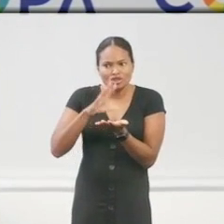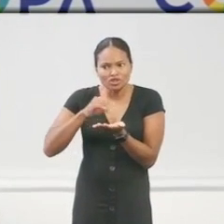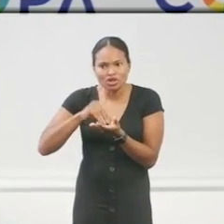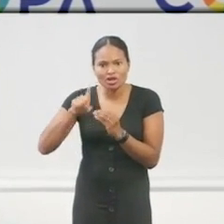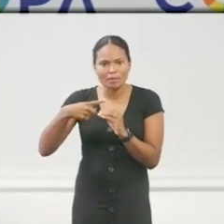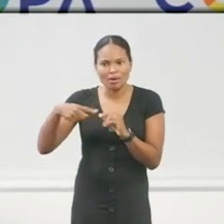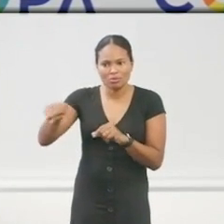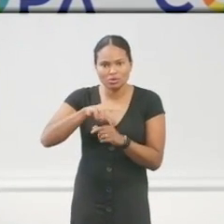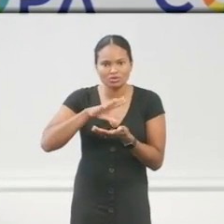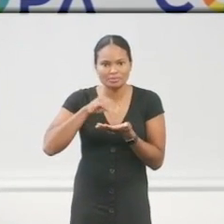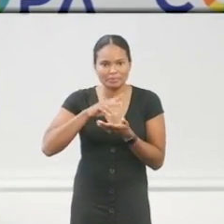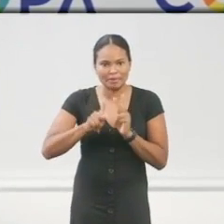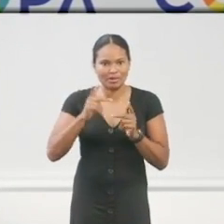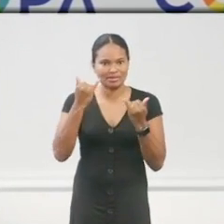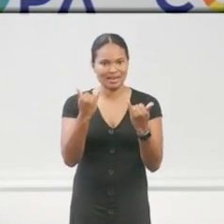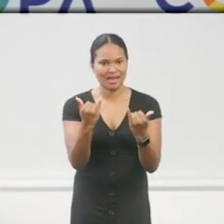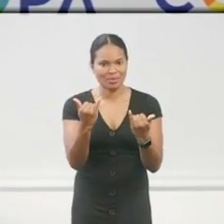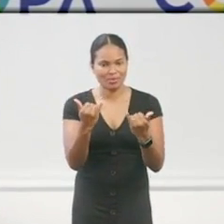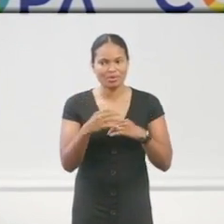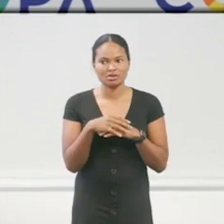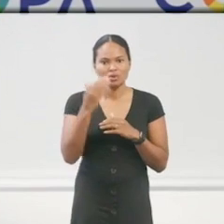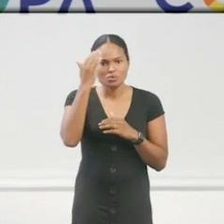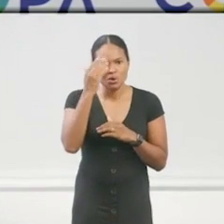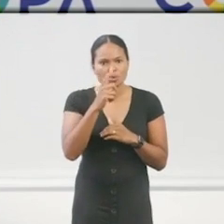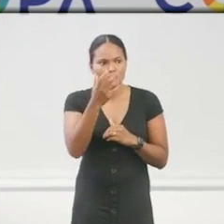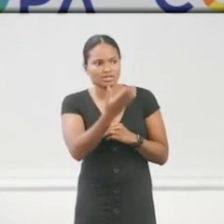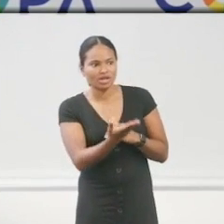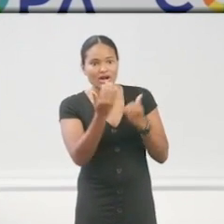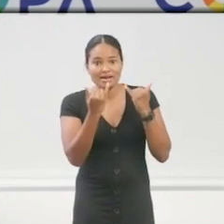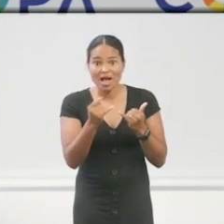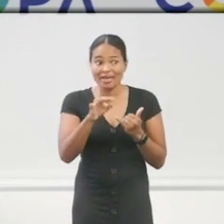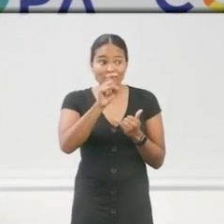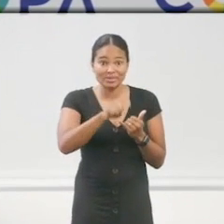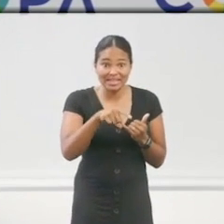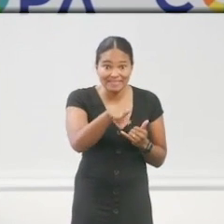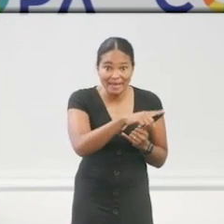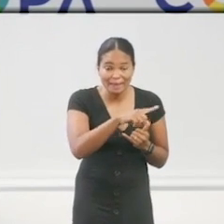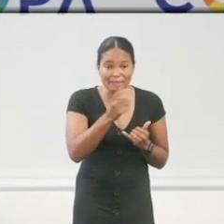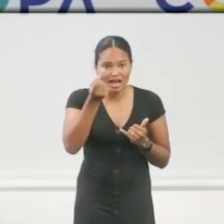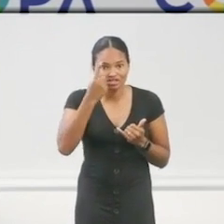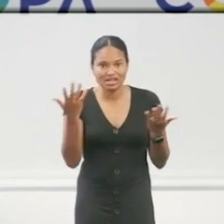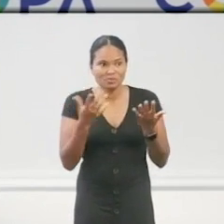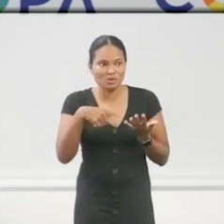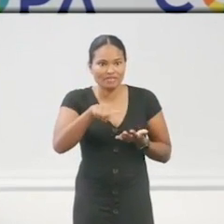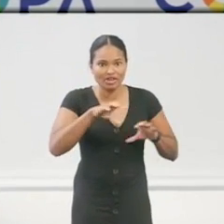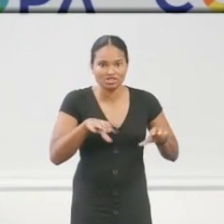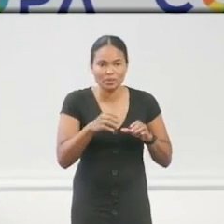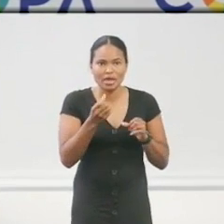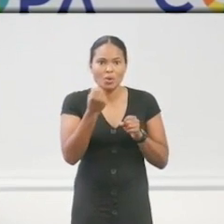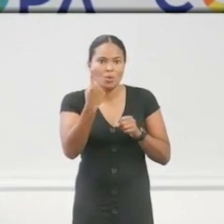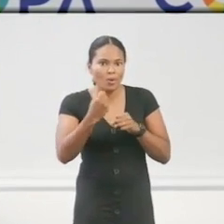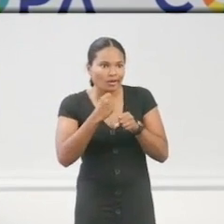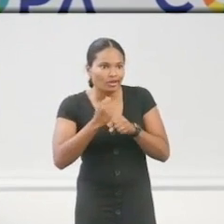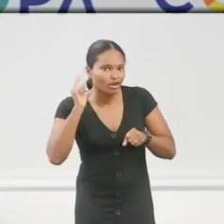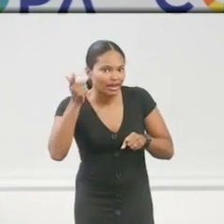great. But to get to know them now, so that if you need them, if you need to understand what they're doing a year from now, 5 years from now,